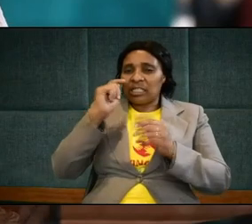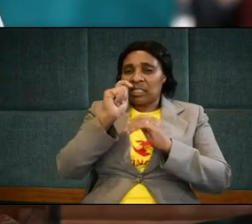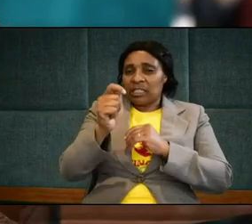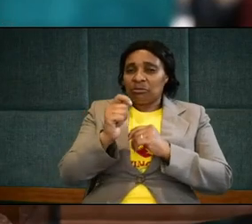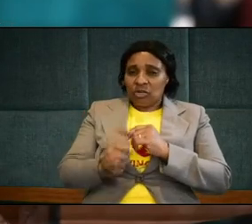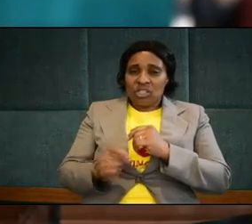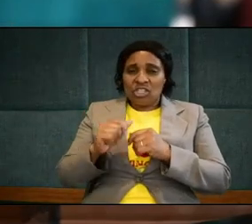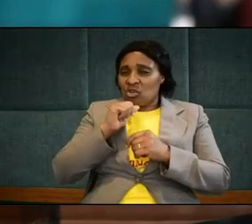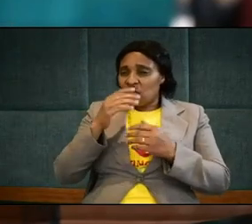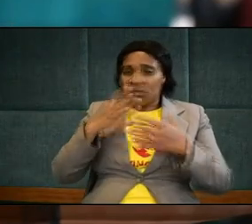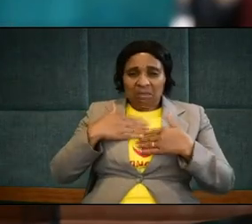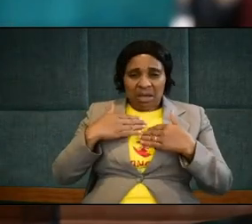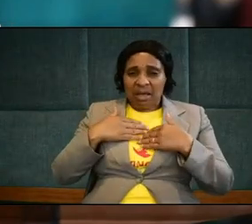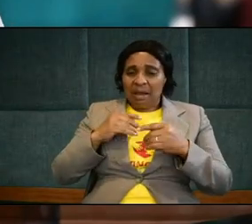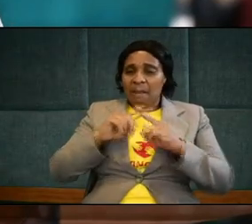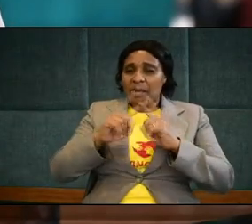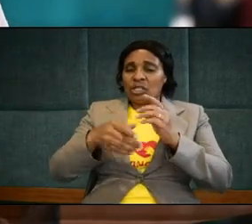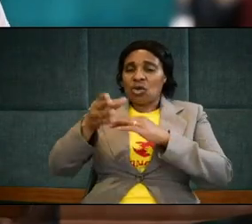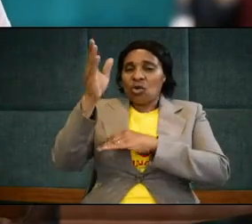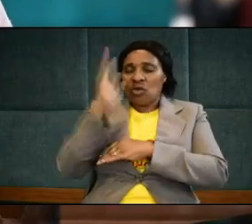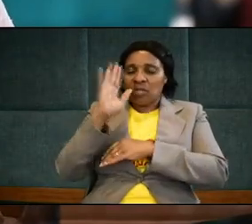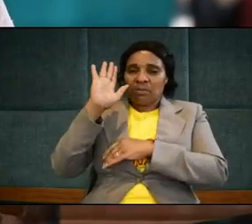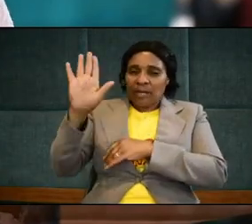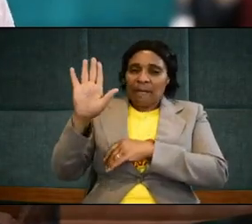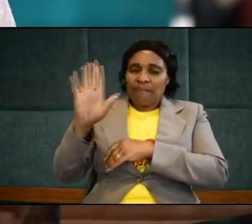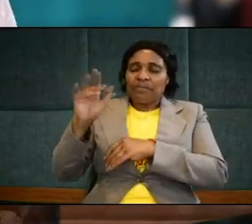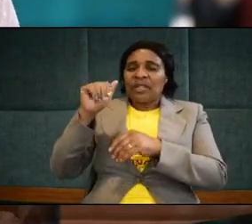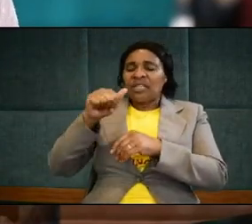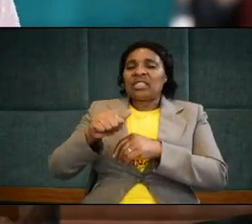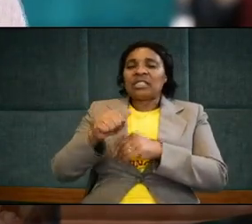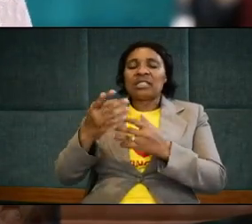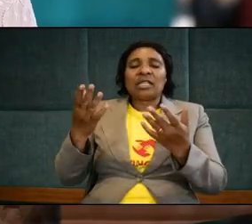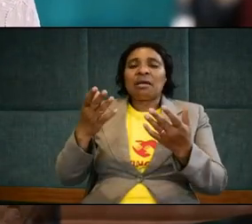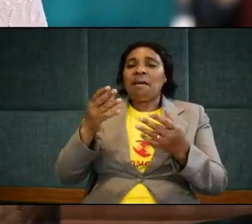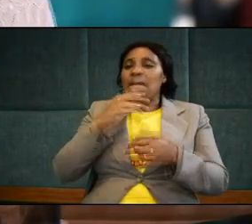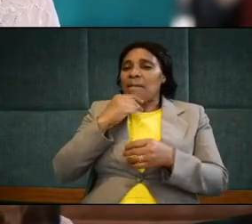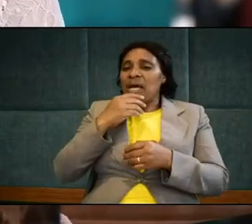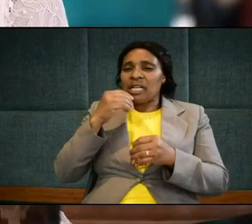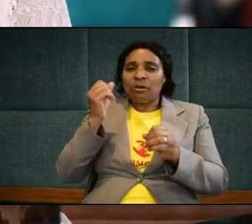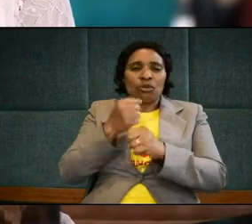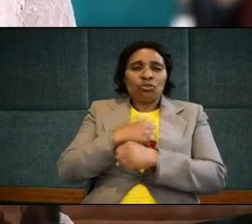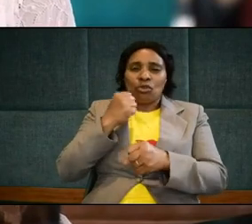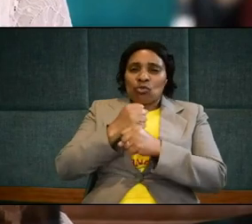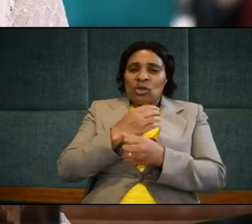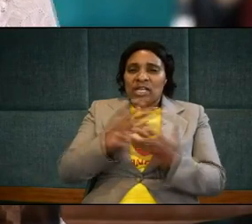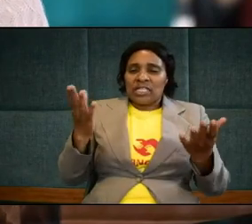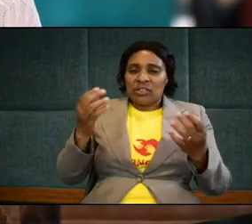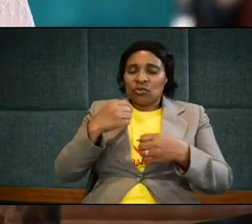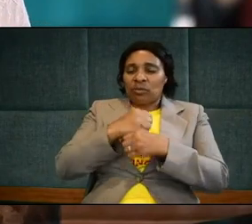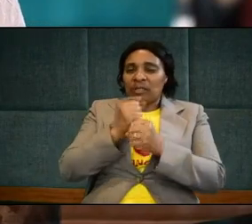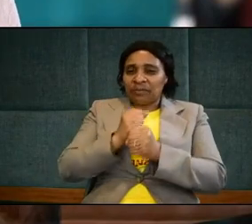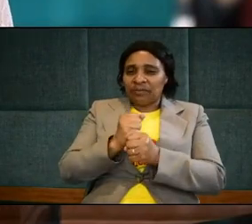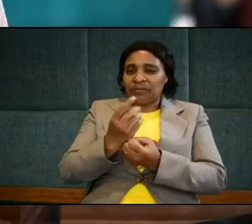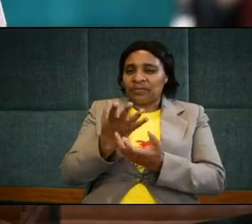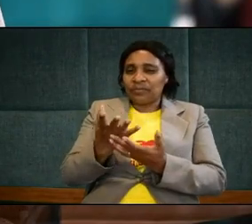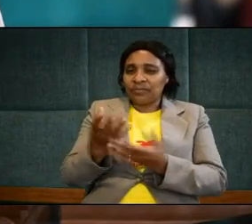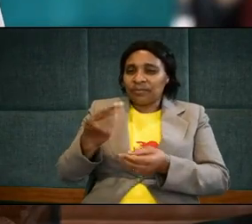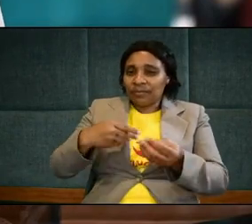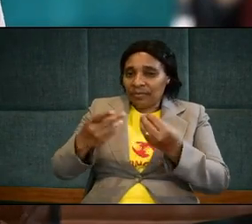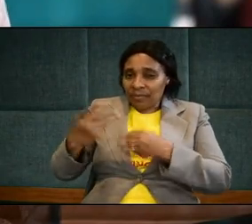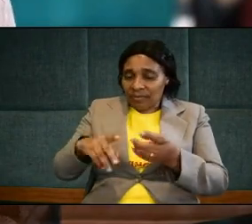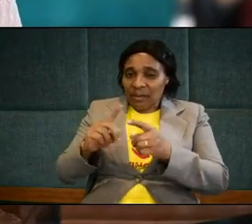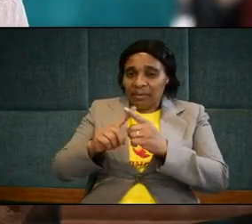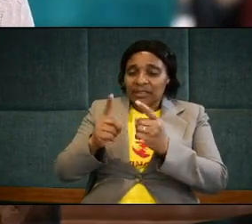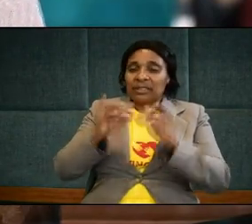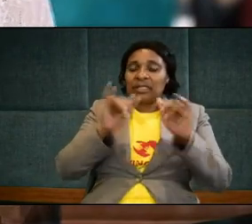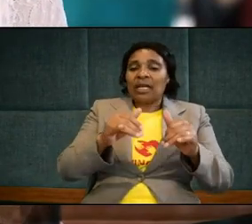my sales, those are God's." In that case, Ramos didn't need to do anything to make the sales. He just had to leave his house, and God sold